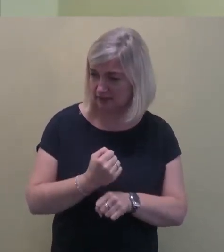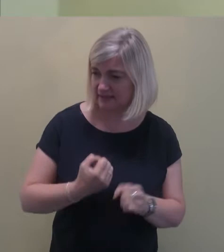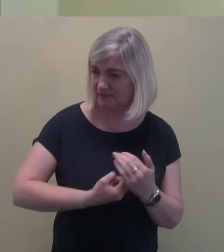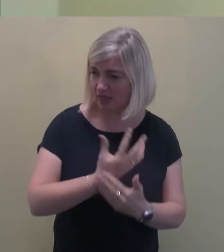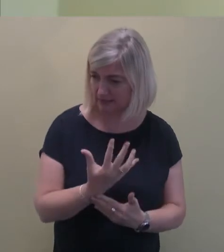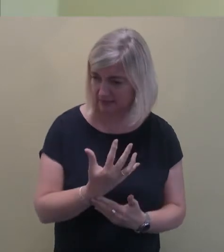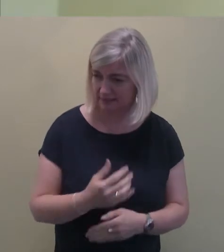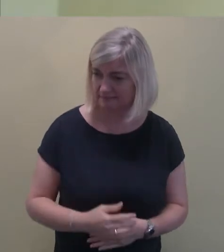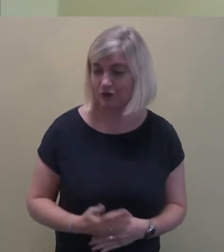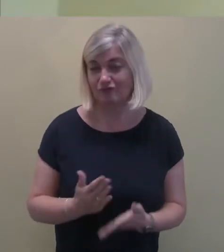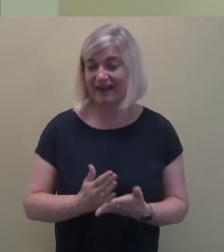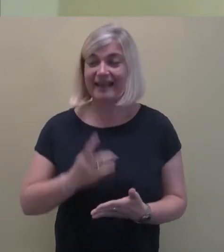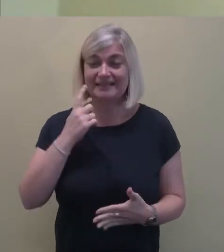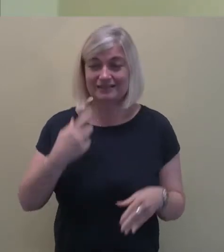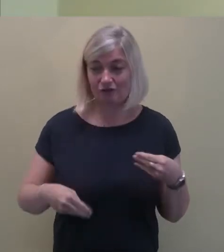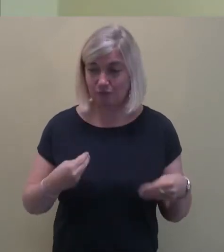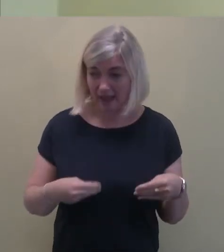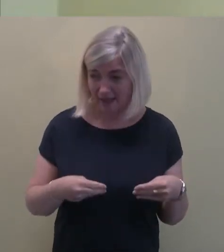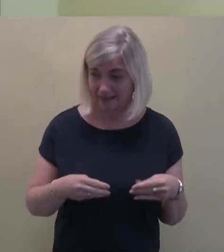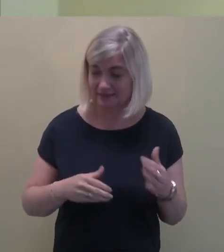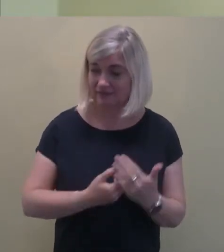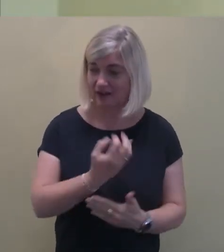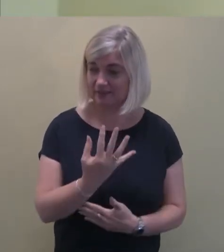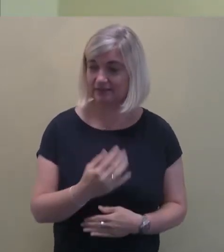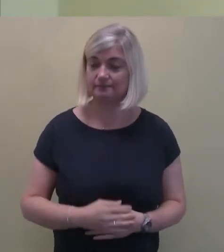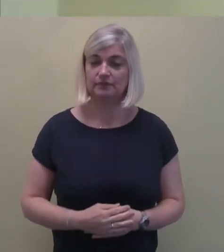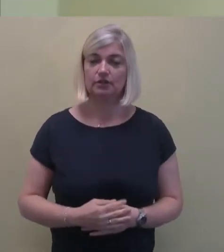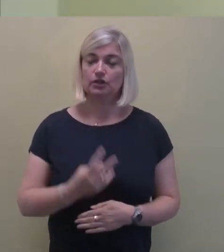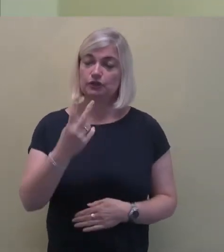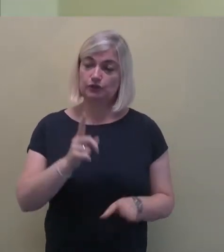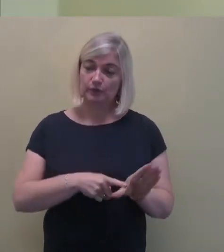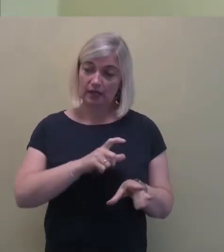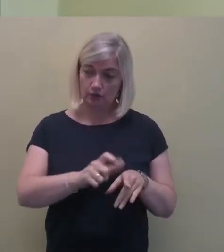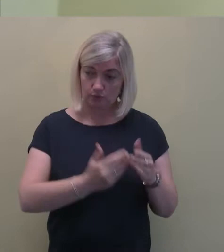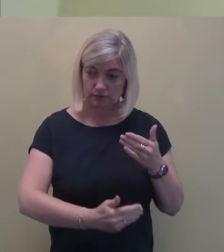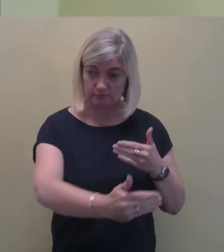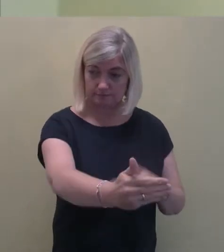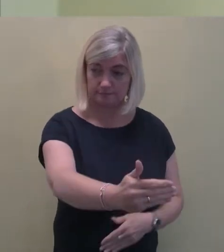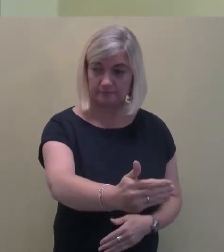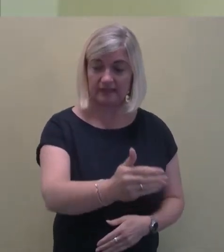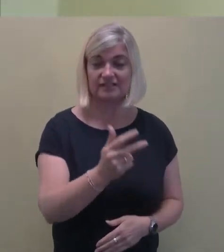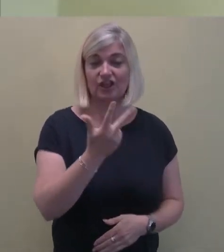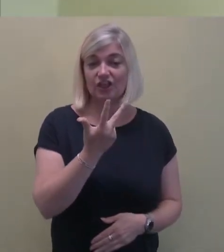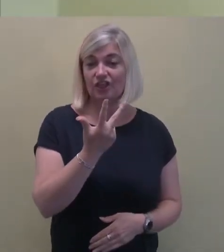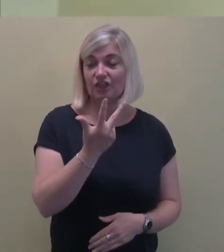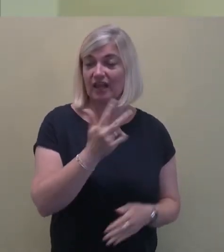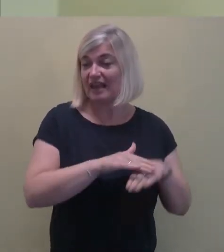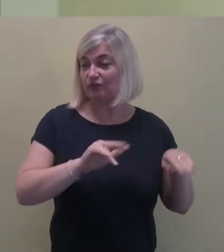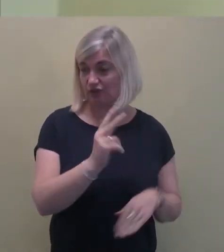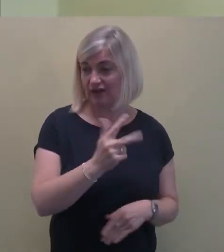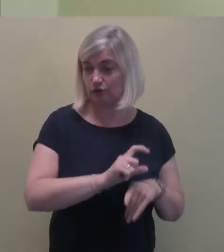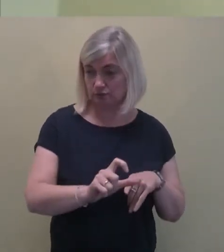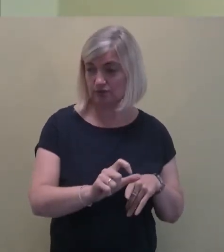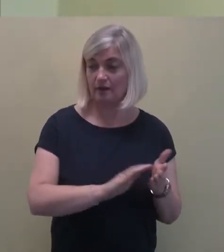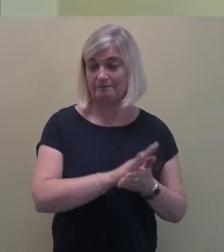junior programmer, junior software developer, junior web developer, mobile app developer, potentially games developer, because